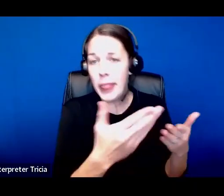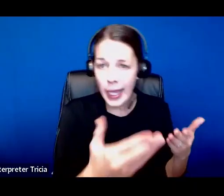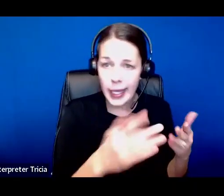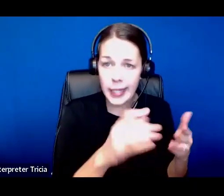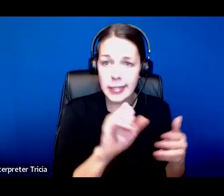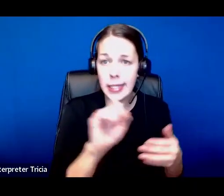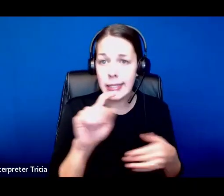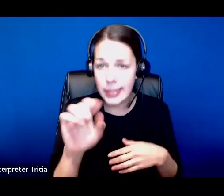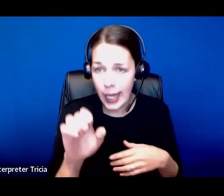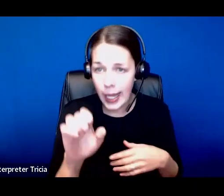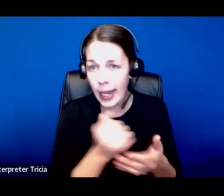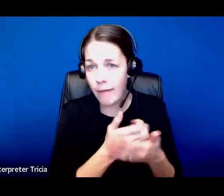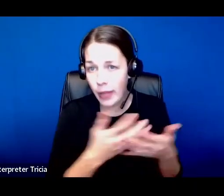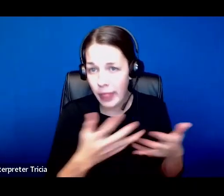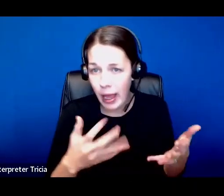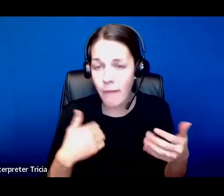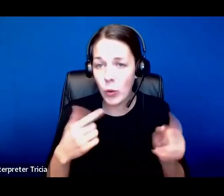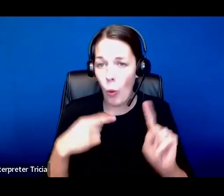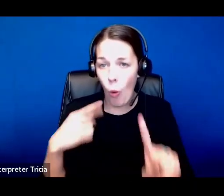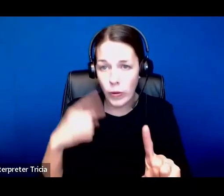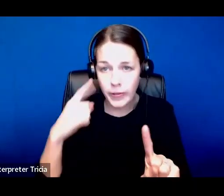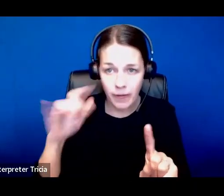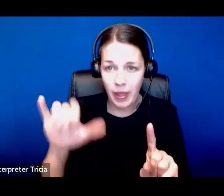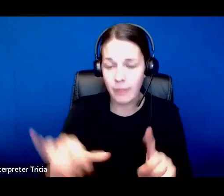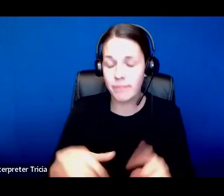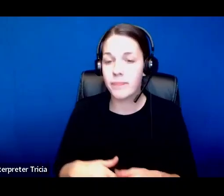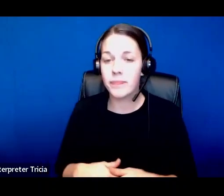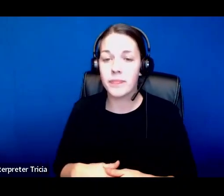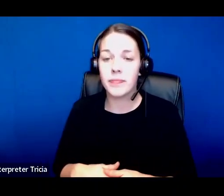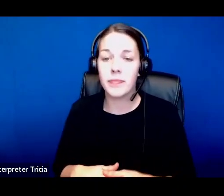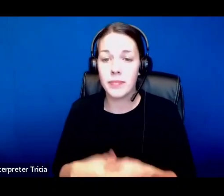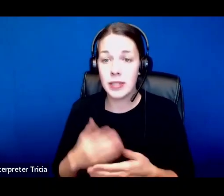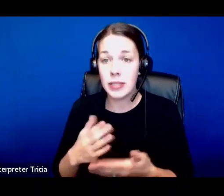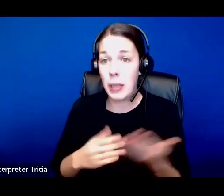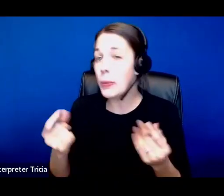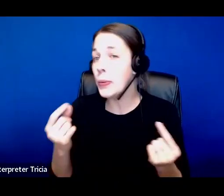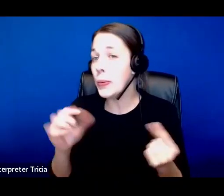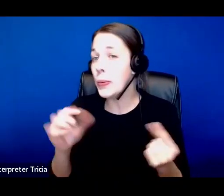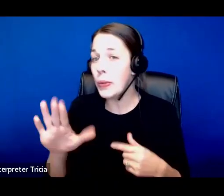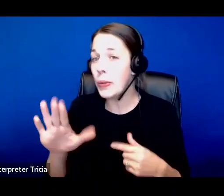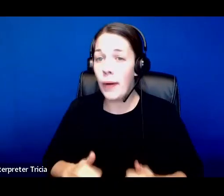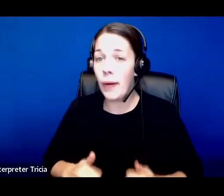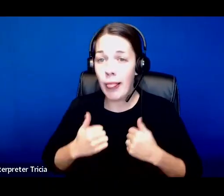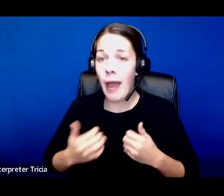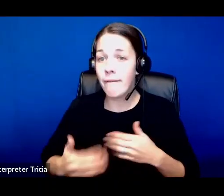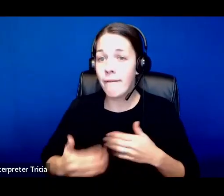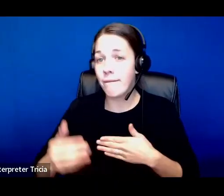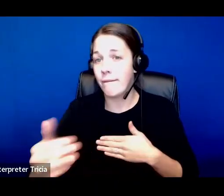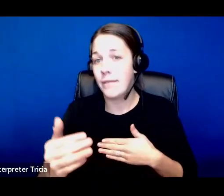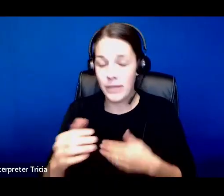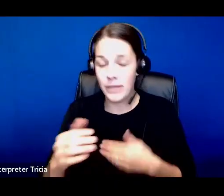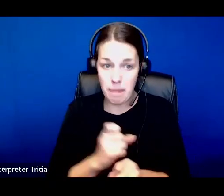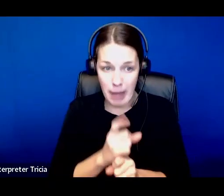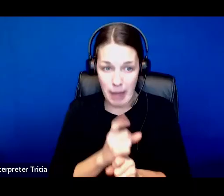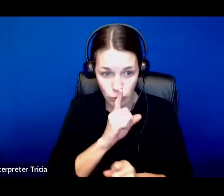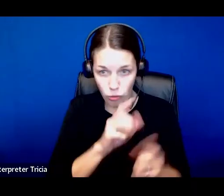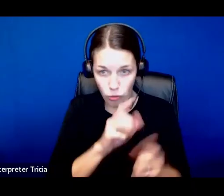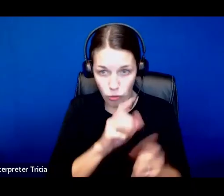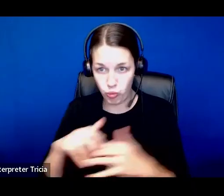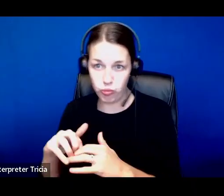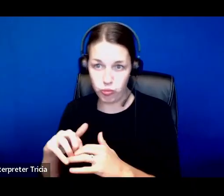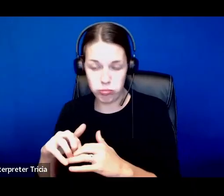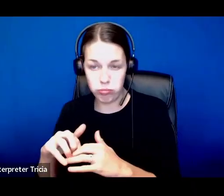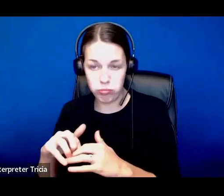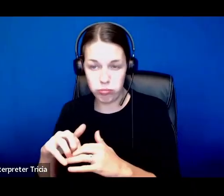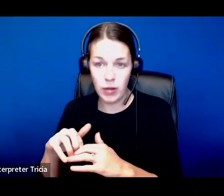state. Some of the things you can do in your lifetime, you can make sure those things happen when you